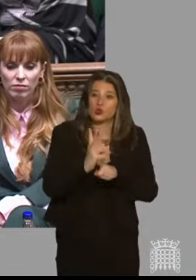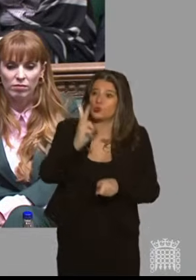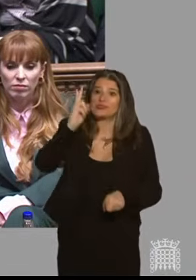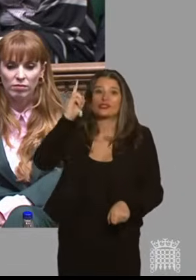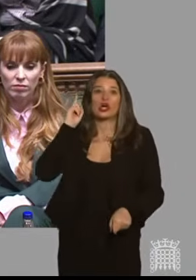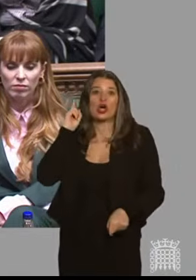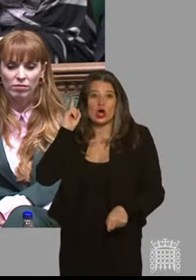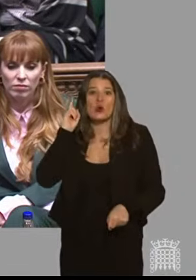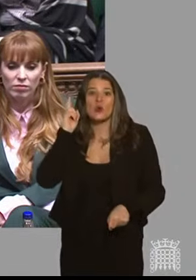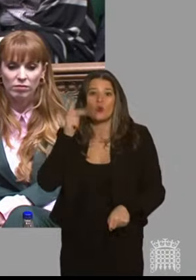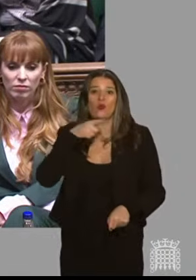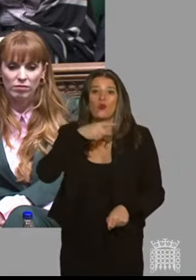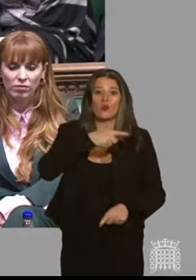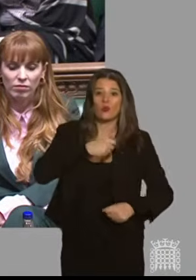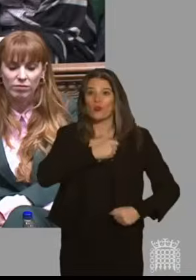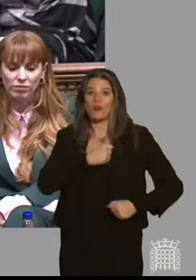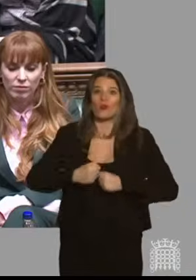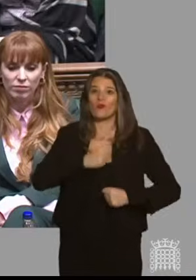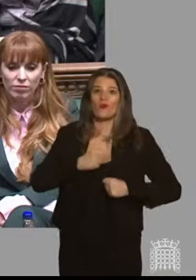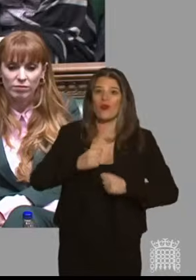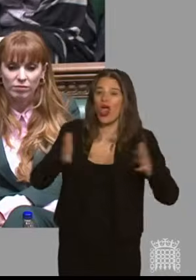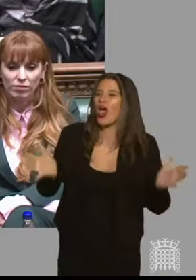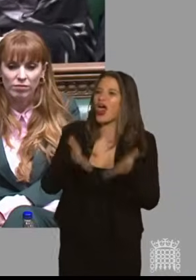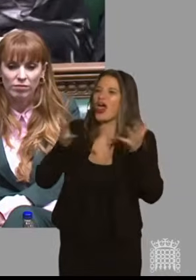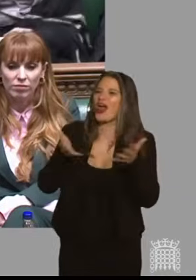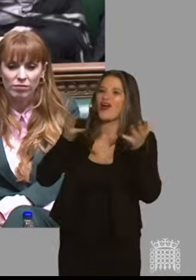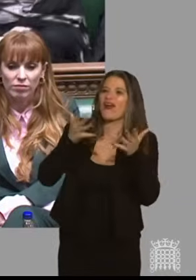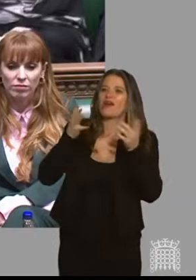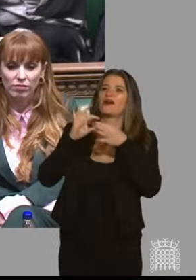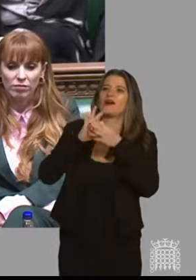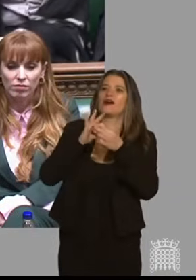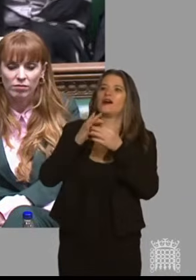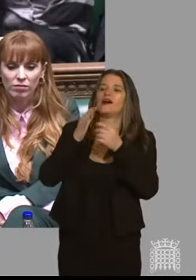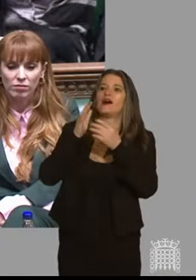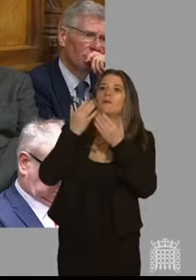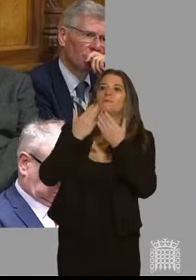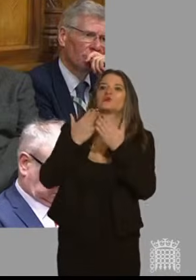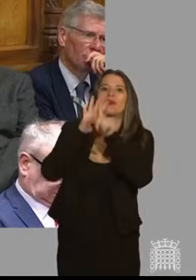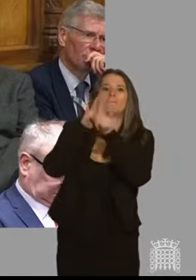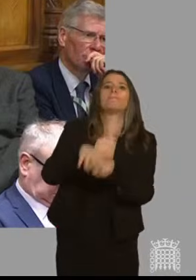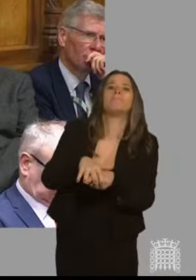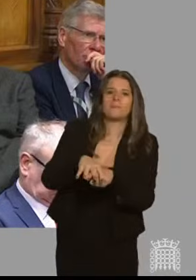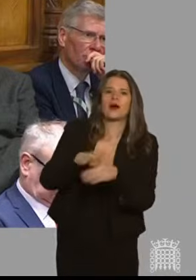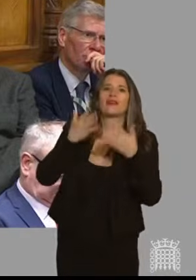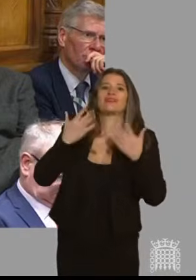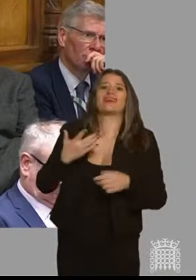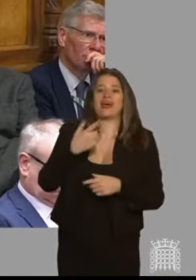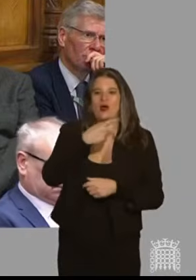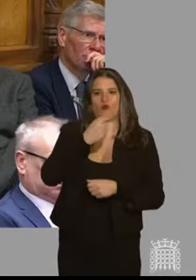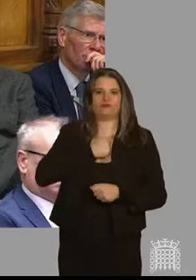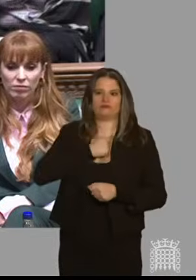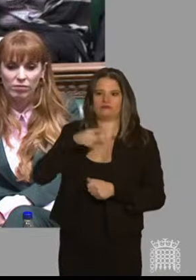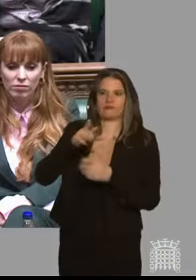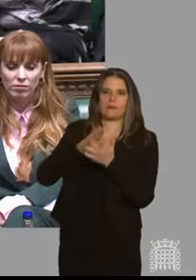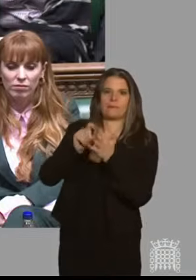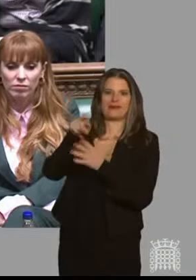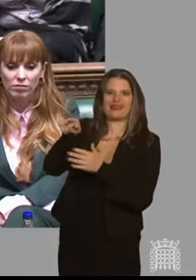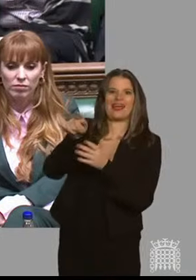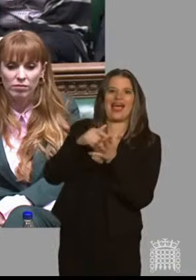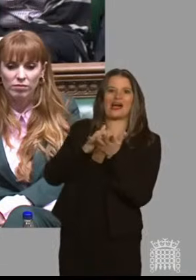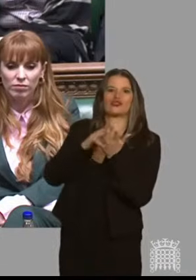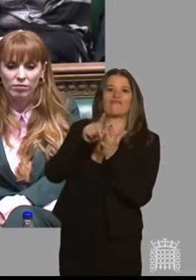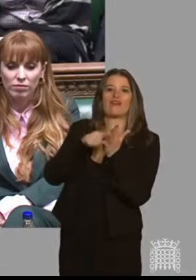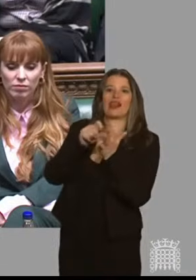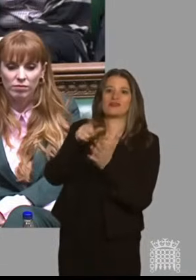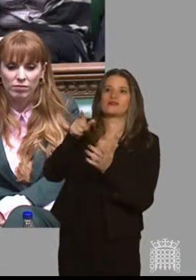them out to play down racism and misogyny until he was forced to change course. He won't hand the money back. He